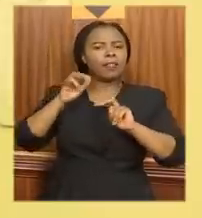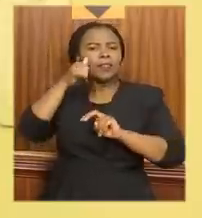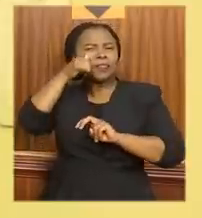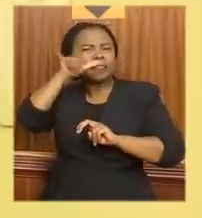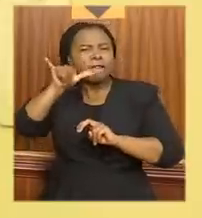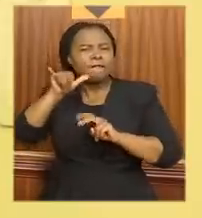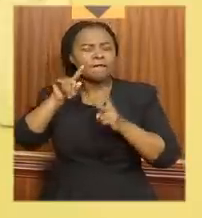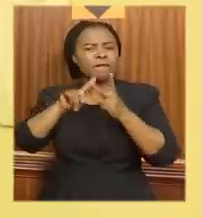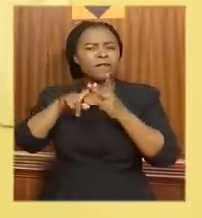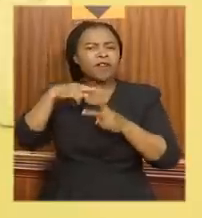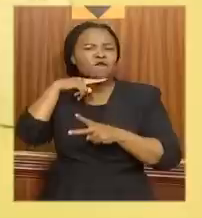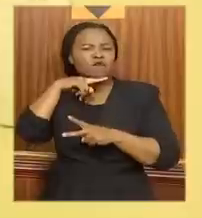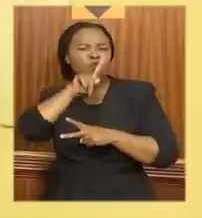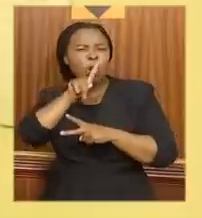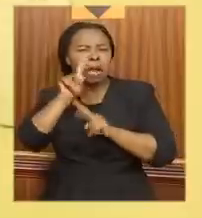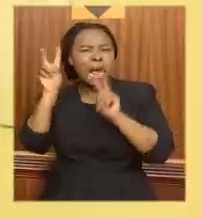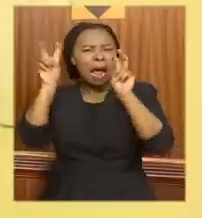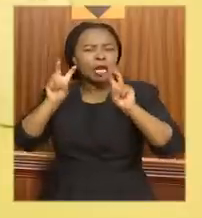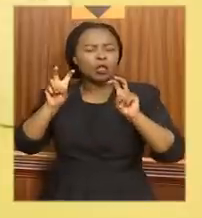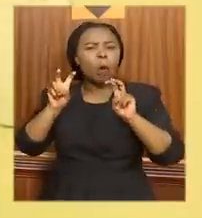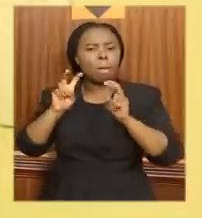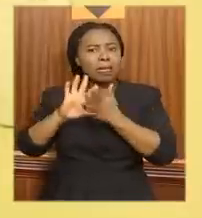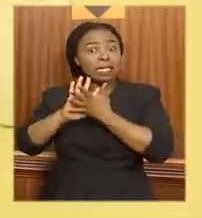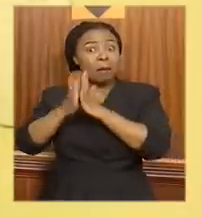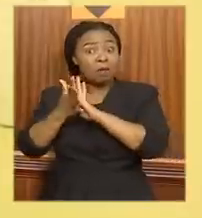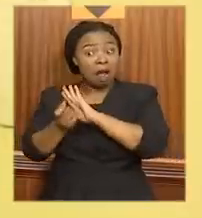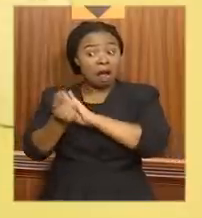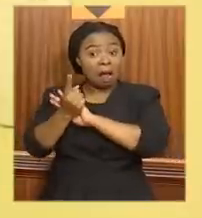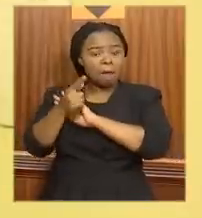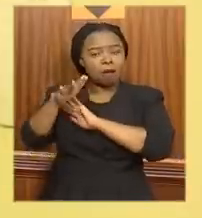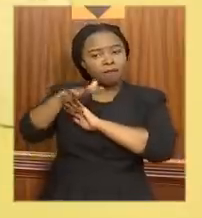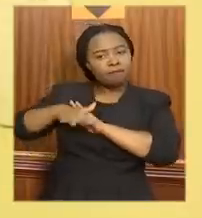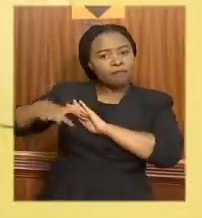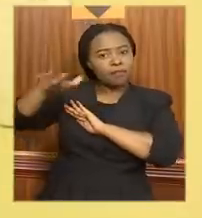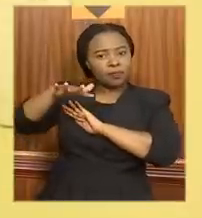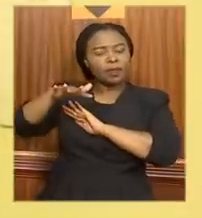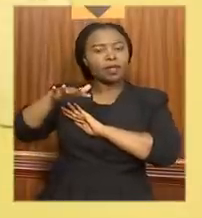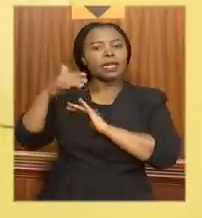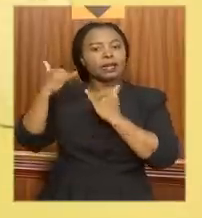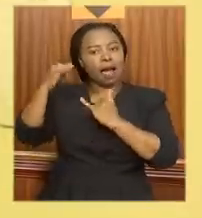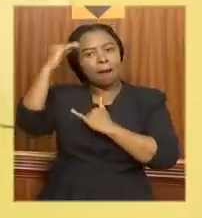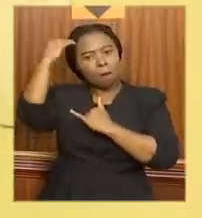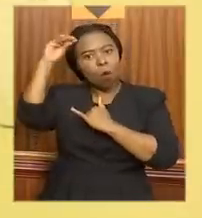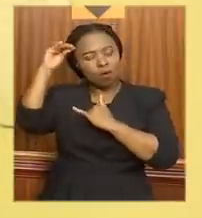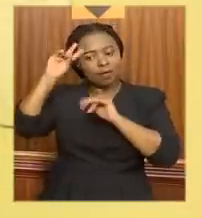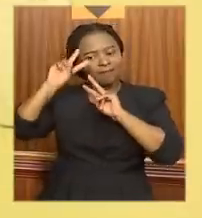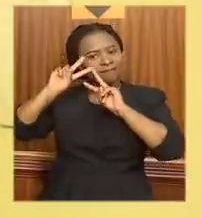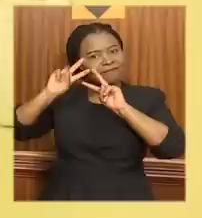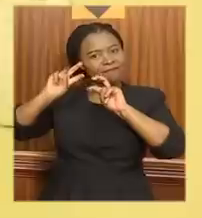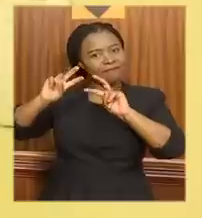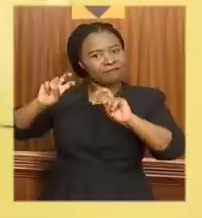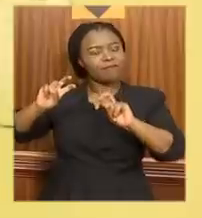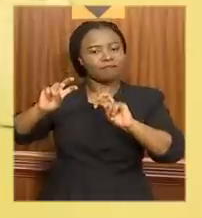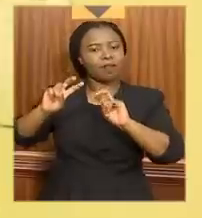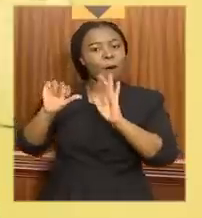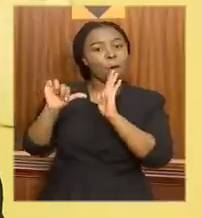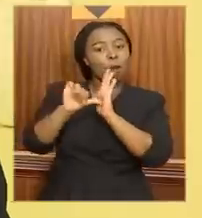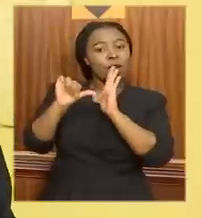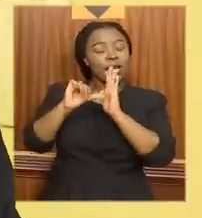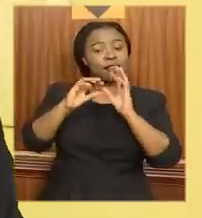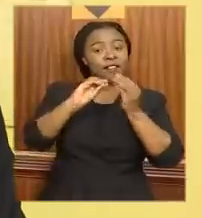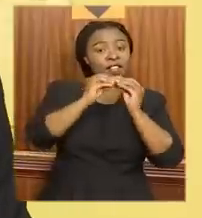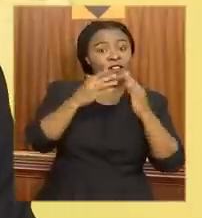and fraud at Eskom power stations and other key installations. While